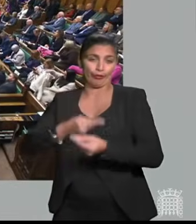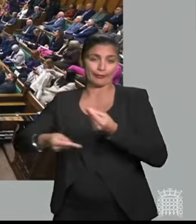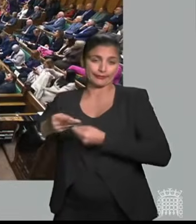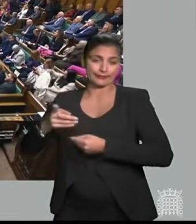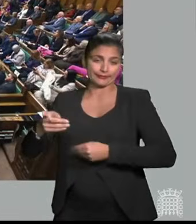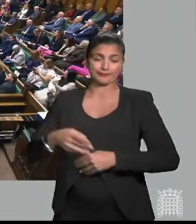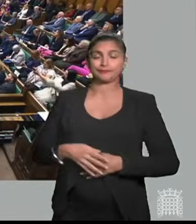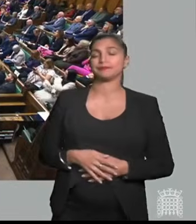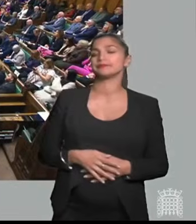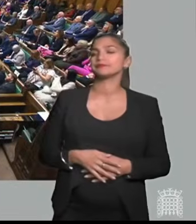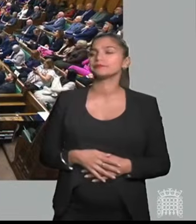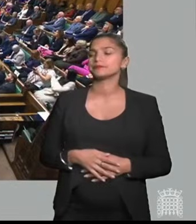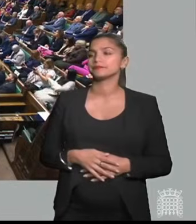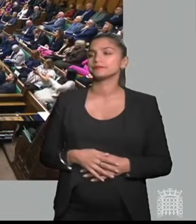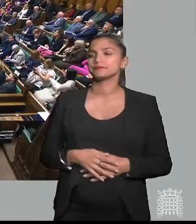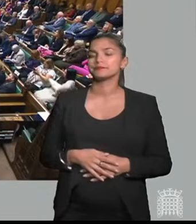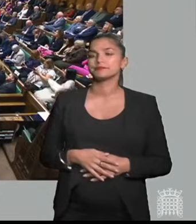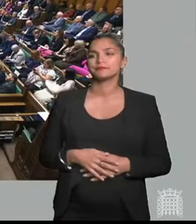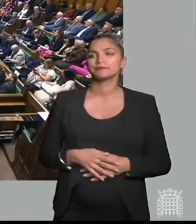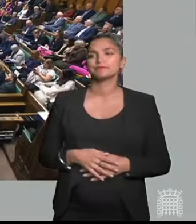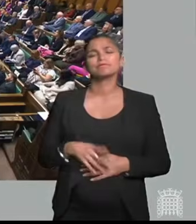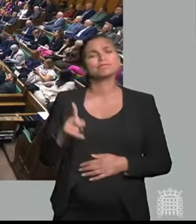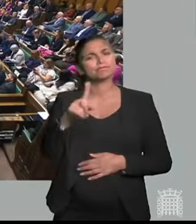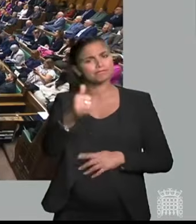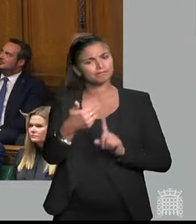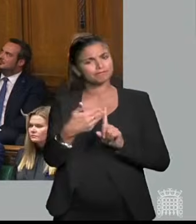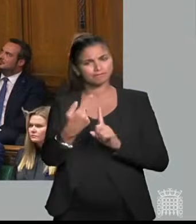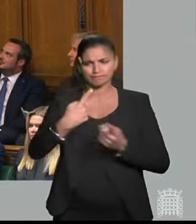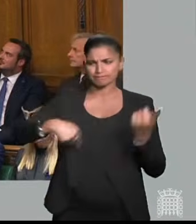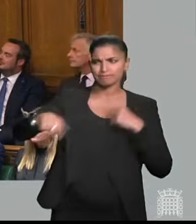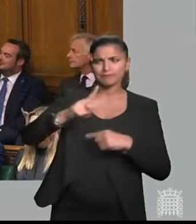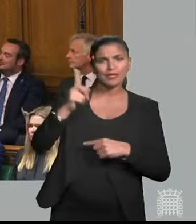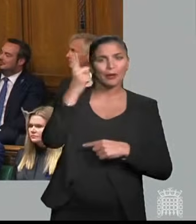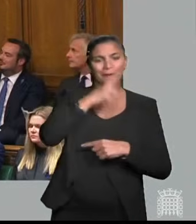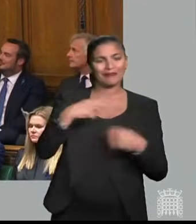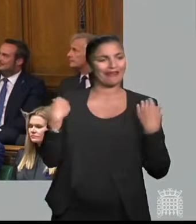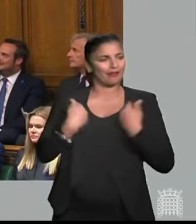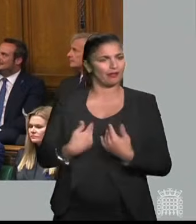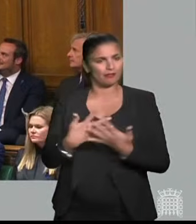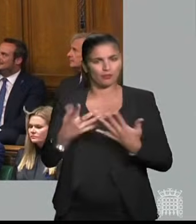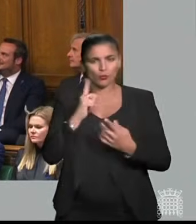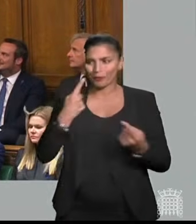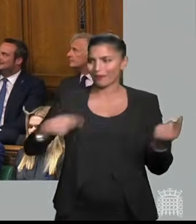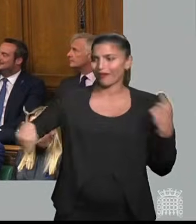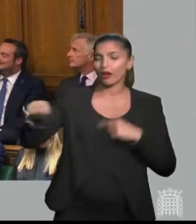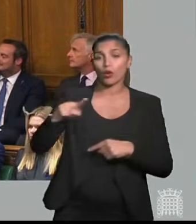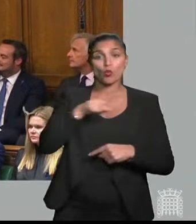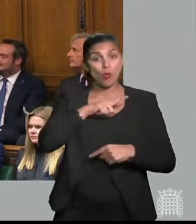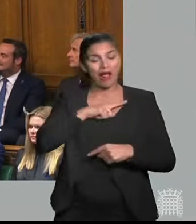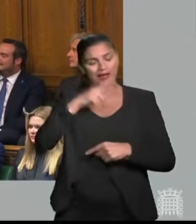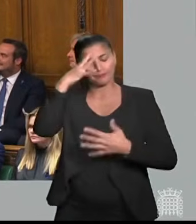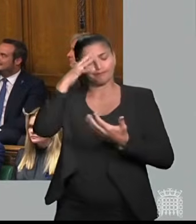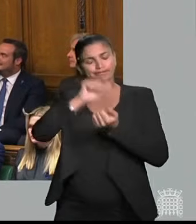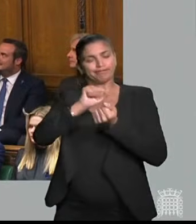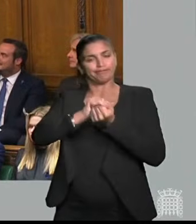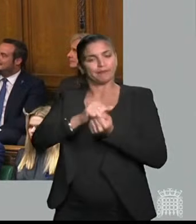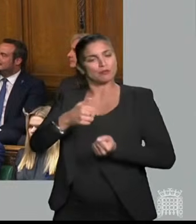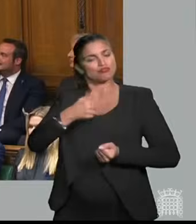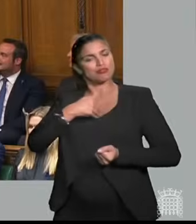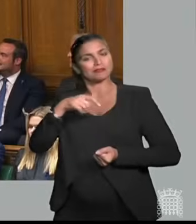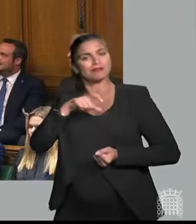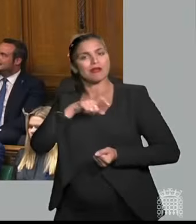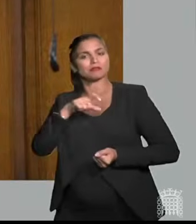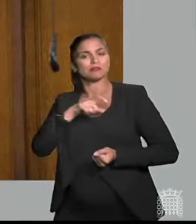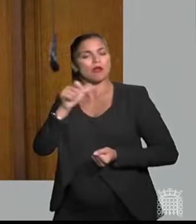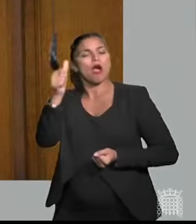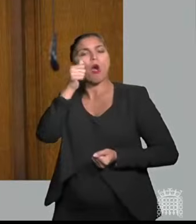Mr. Speaker, you may notice that more ladies in the chamber today are wearing pink for breast cancer awareness. But roughly 15% of